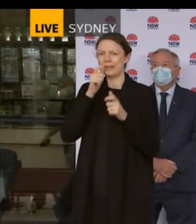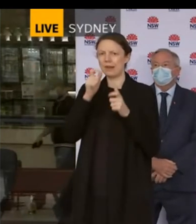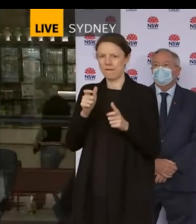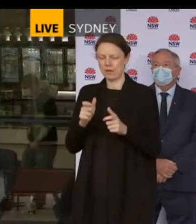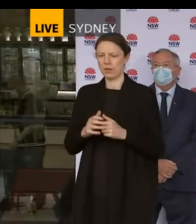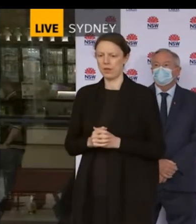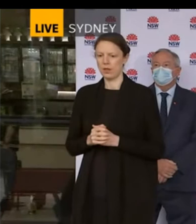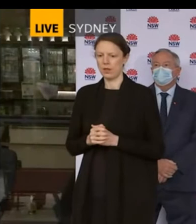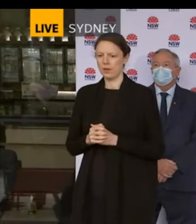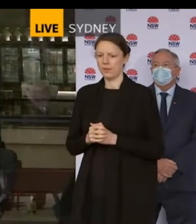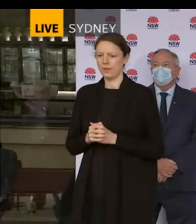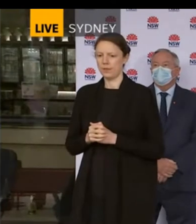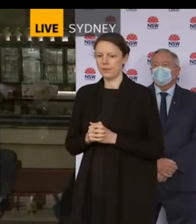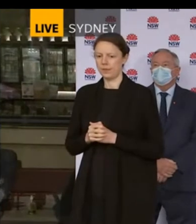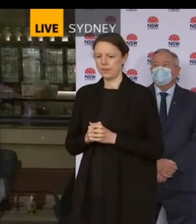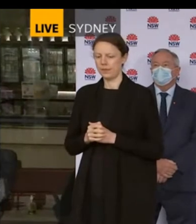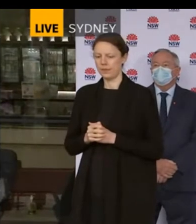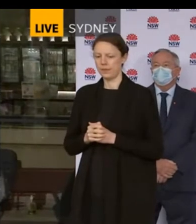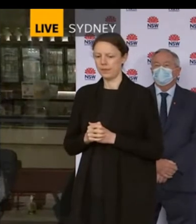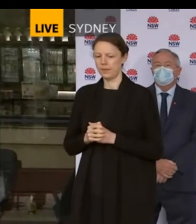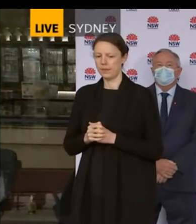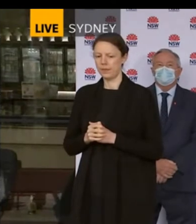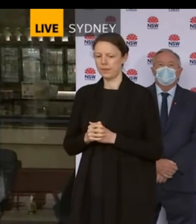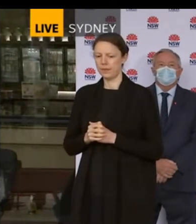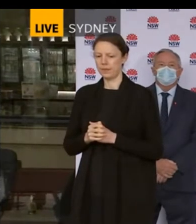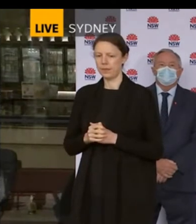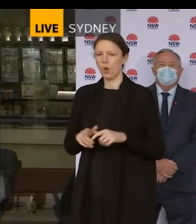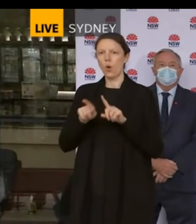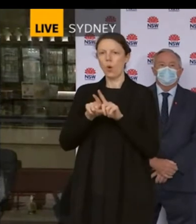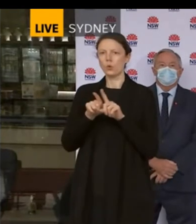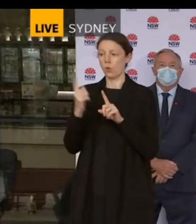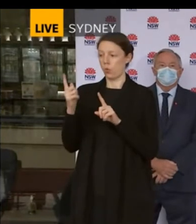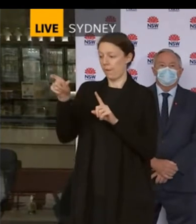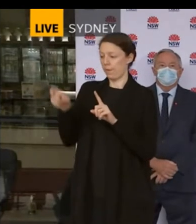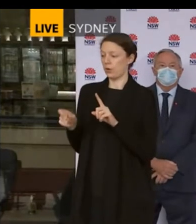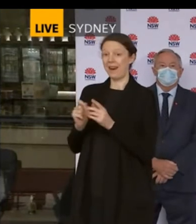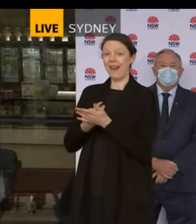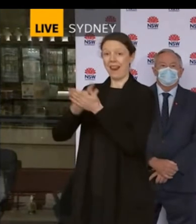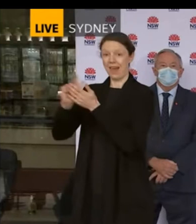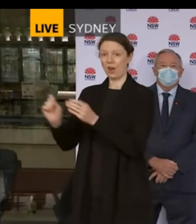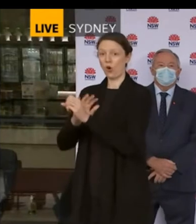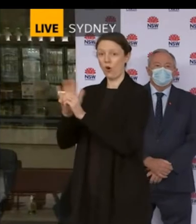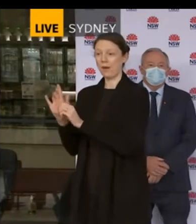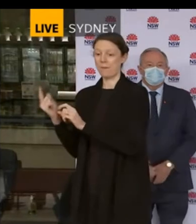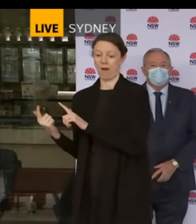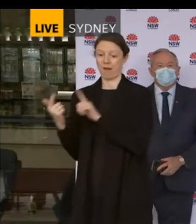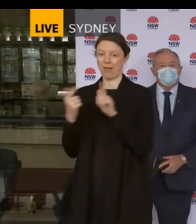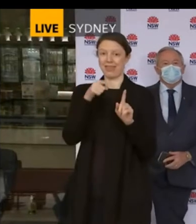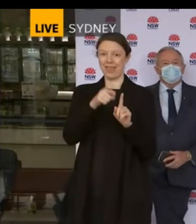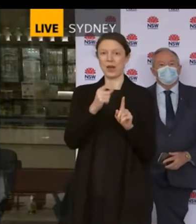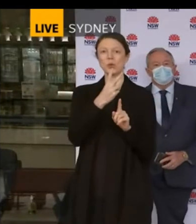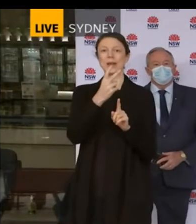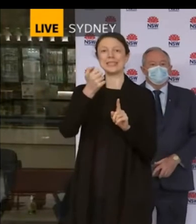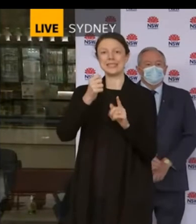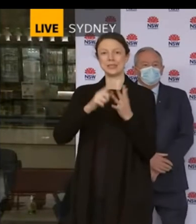an infectious, subsequently one of the people that have tested positive, also attended that venue on the 26th of June from 3